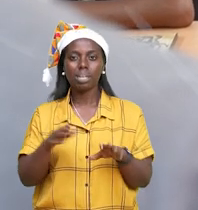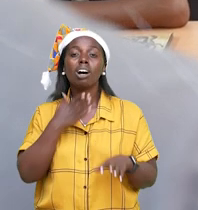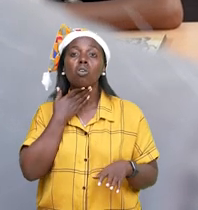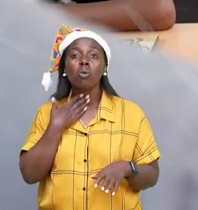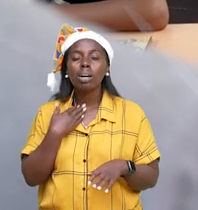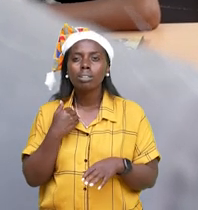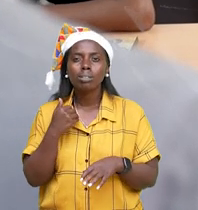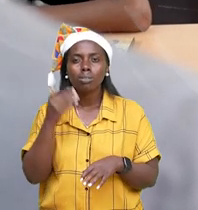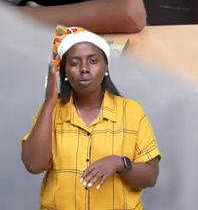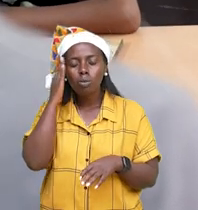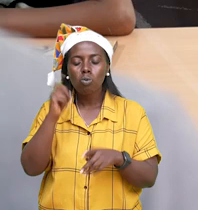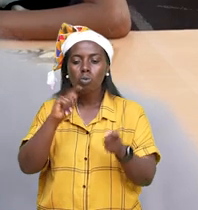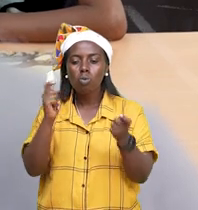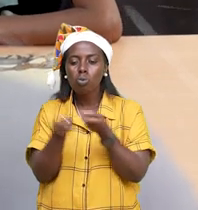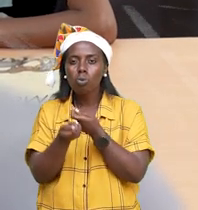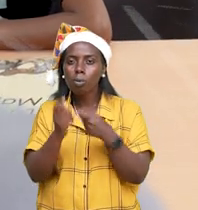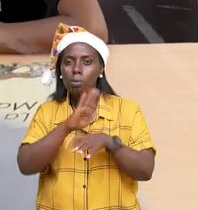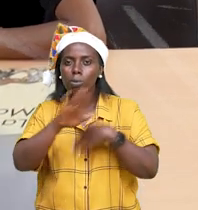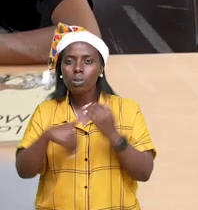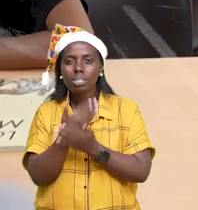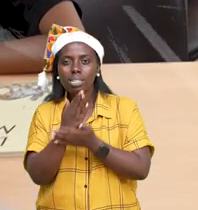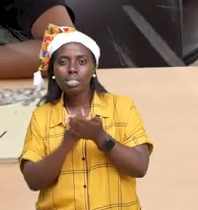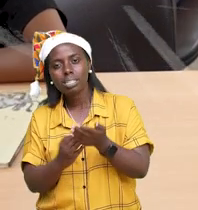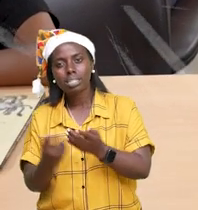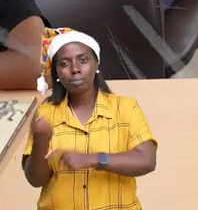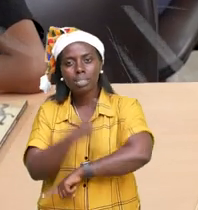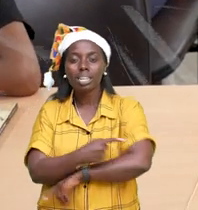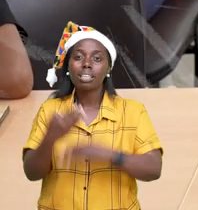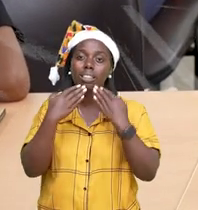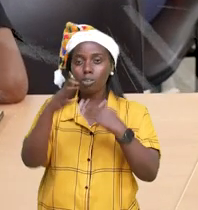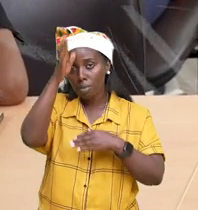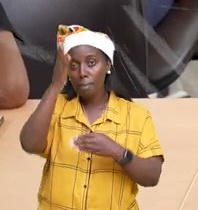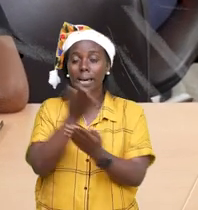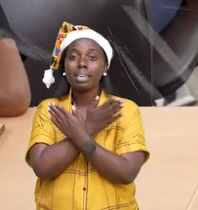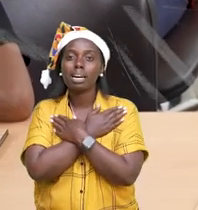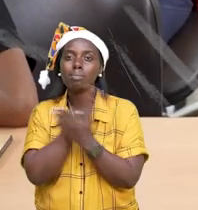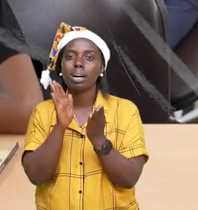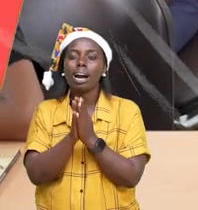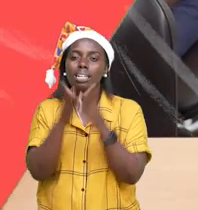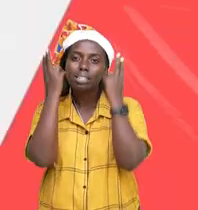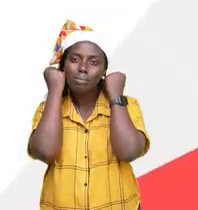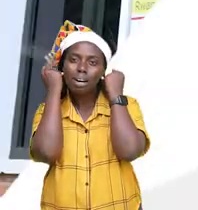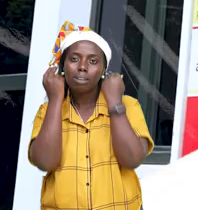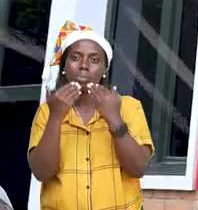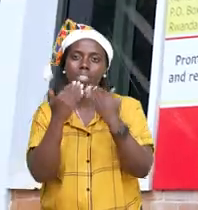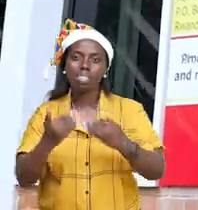I want to make my own book someday. Thank you, Papa Yambi and